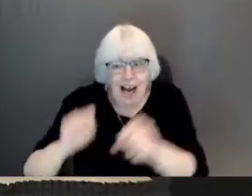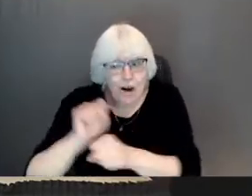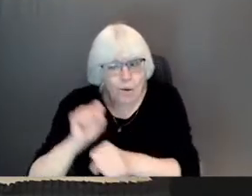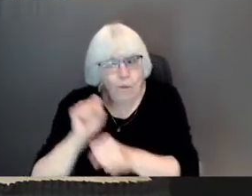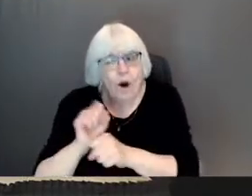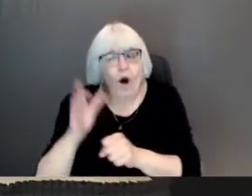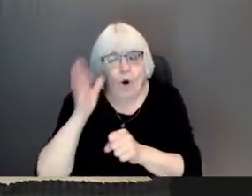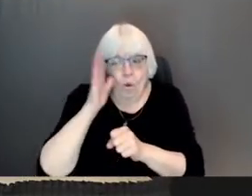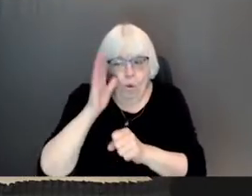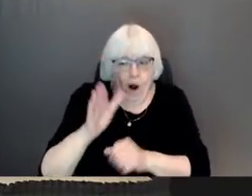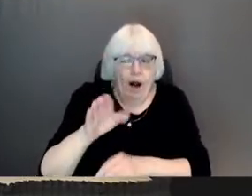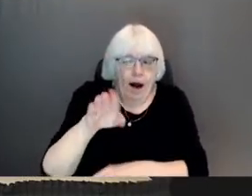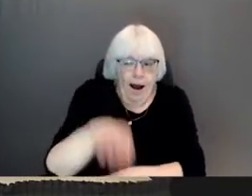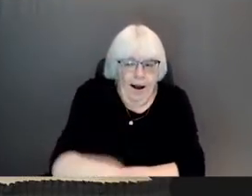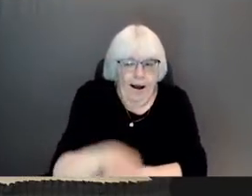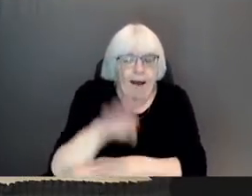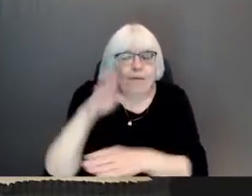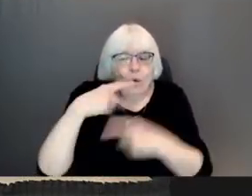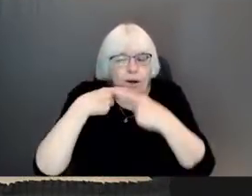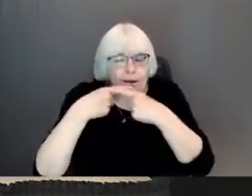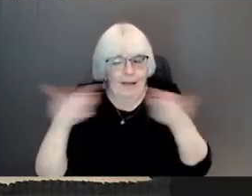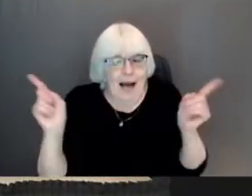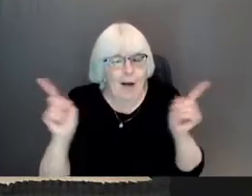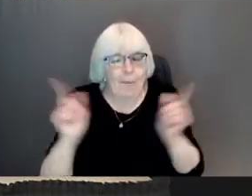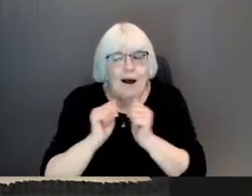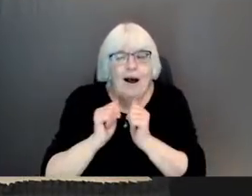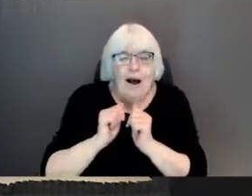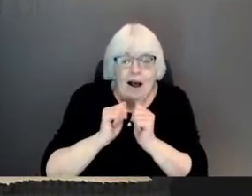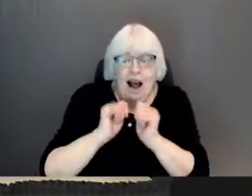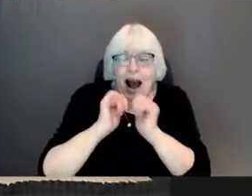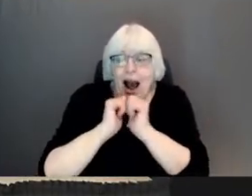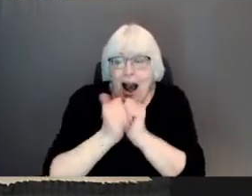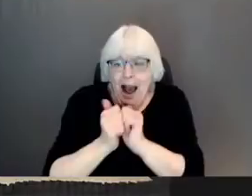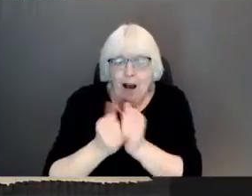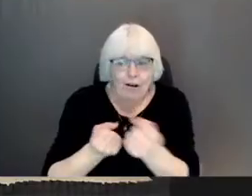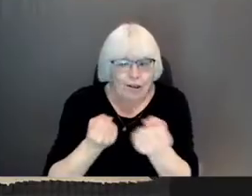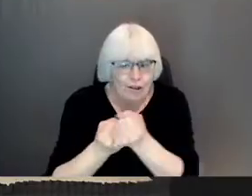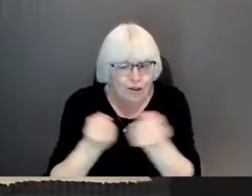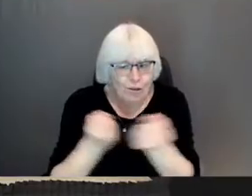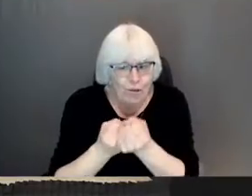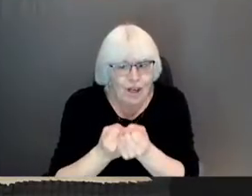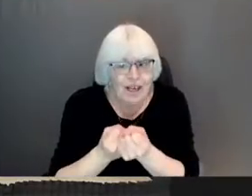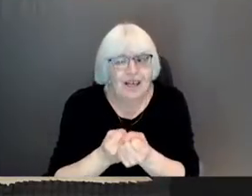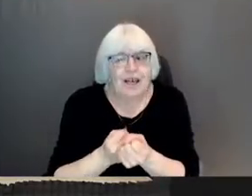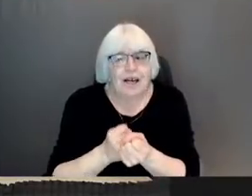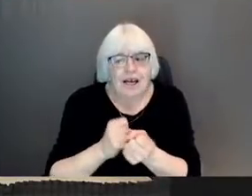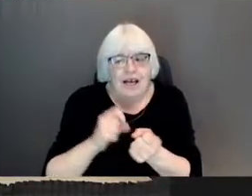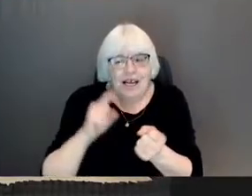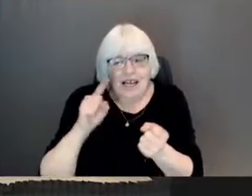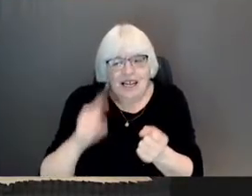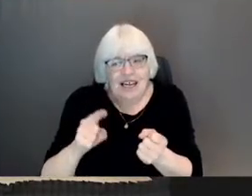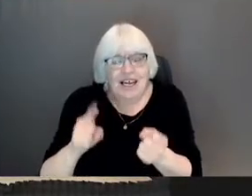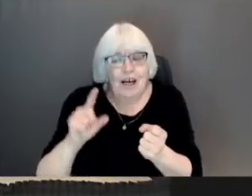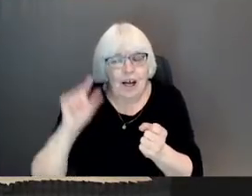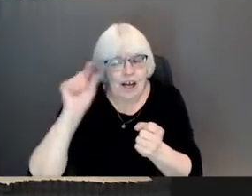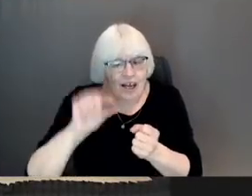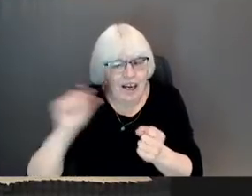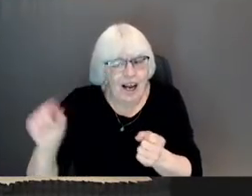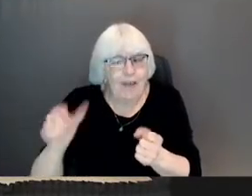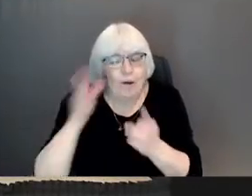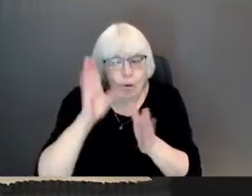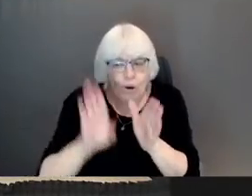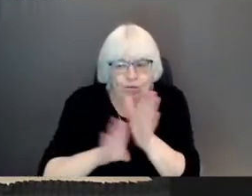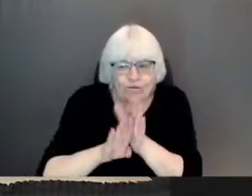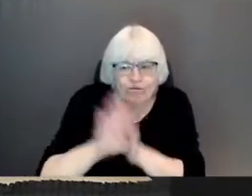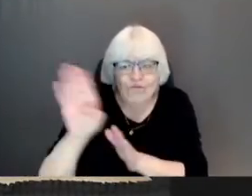Minister McKay, through Economic Growth, Tourism and Culture, is also working on filing the proper paperwork and going through the Treasury Board